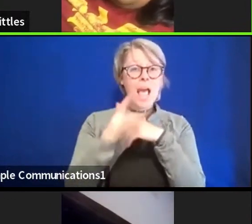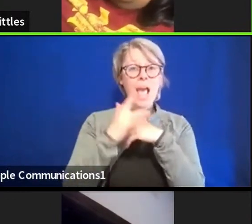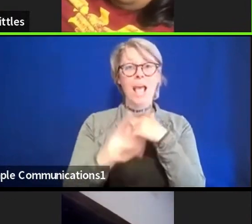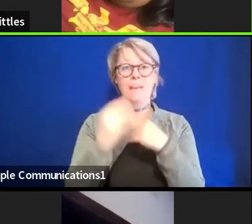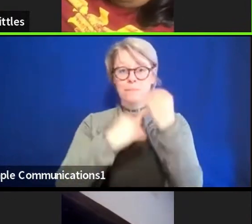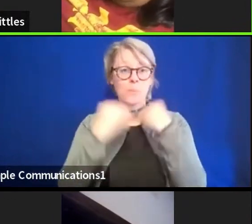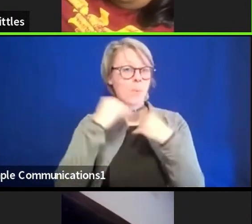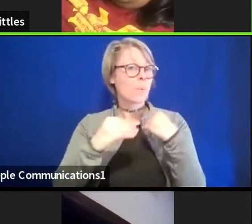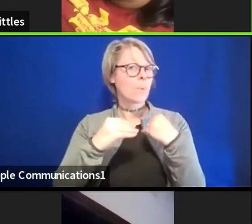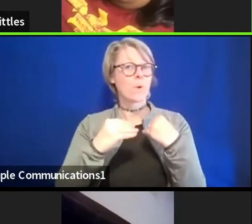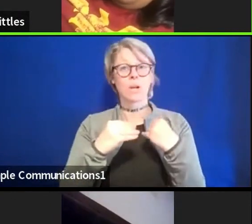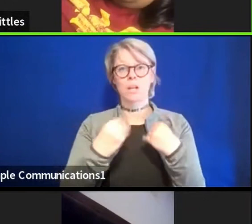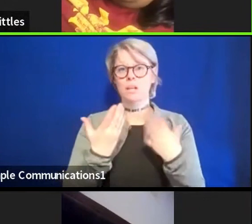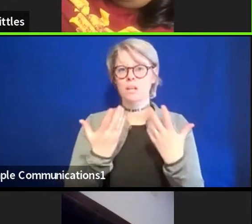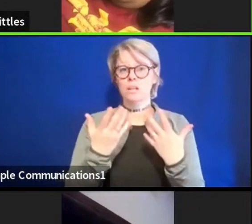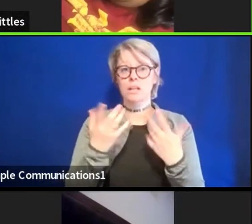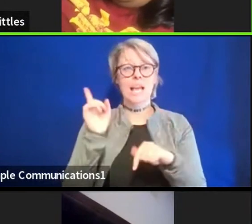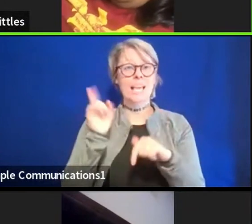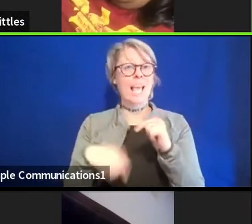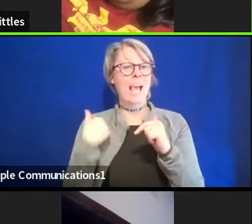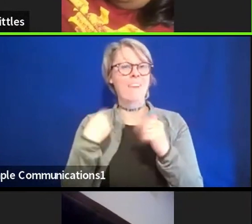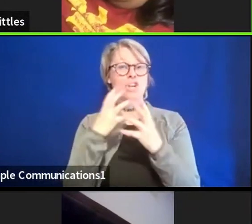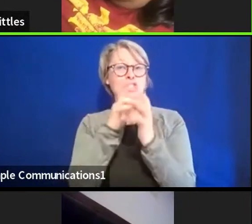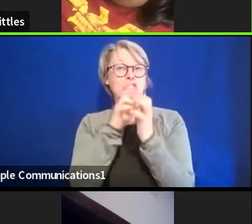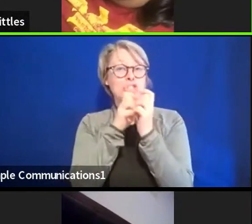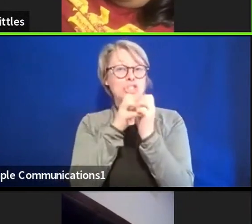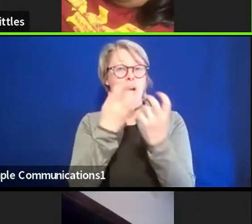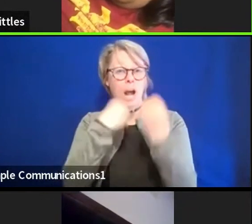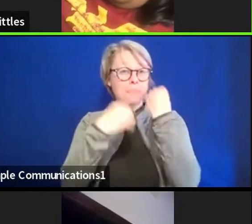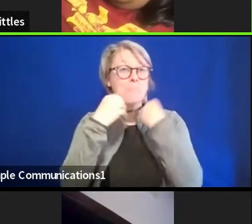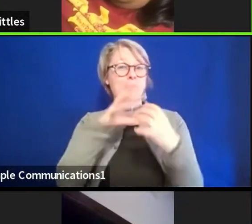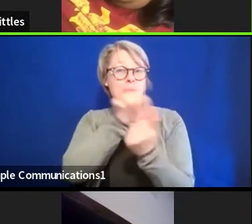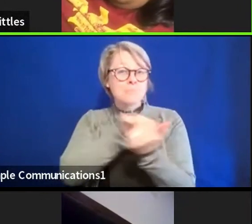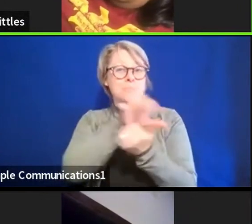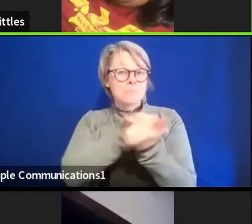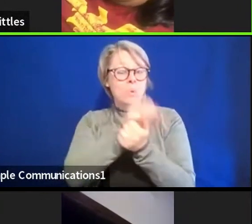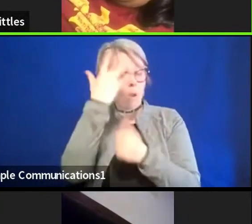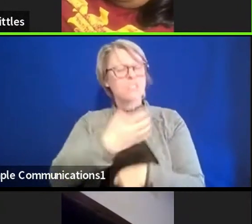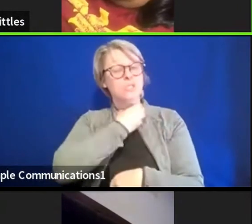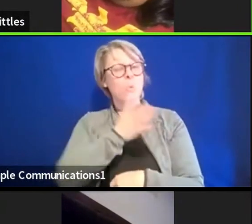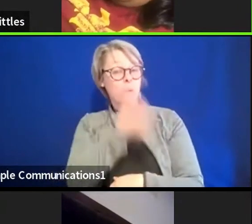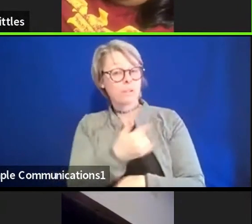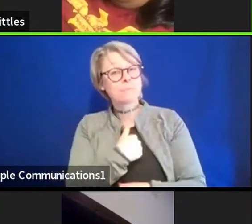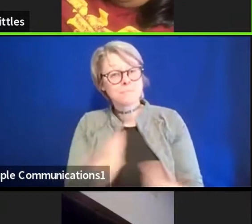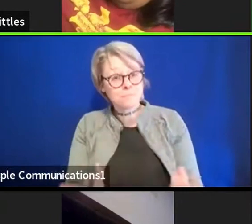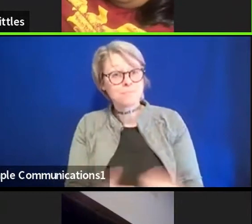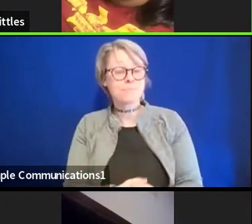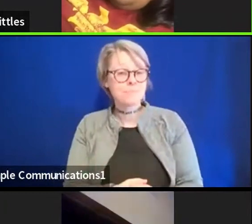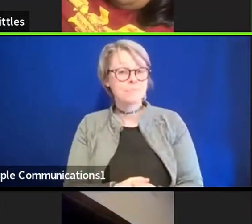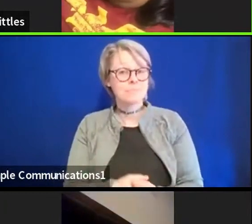white rice and all that stuff, instead of like the grainy stuff, because it'll make the food get